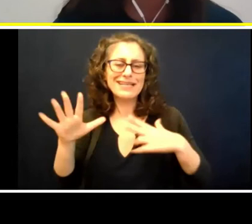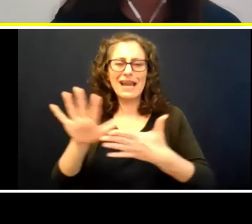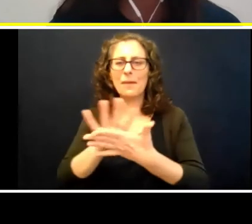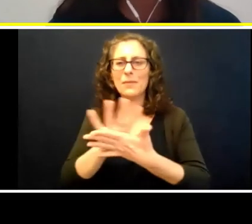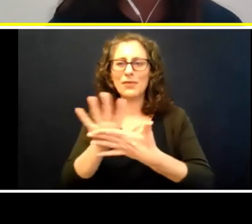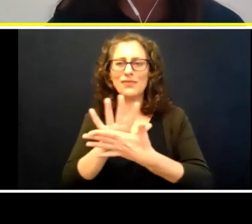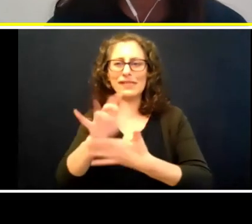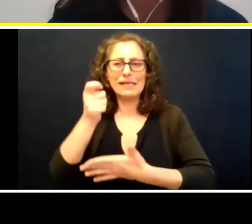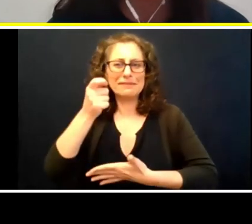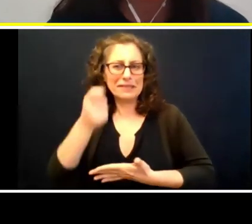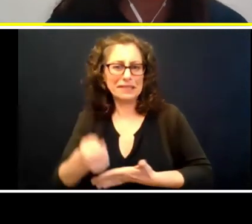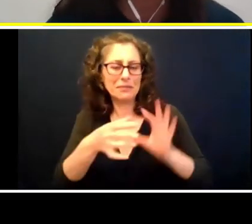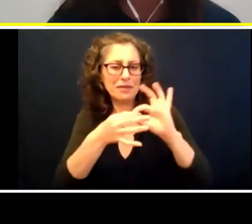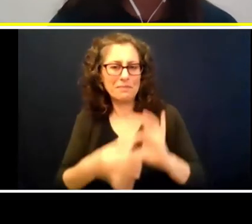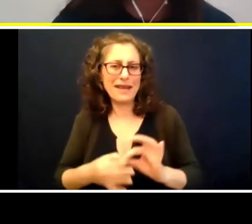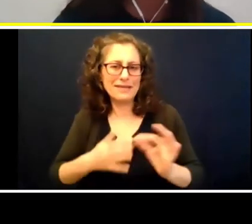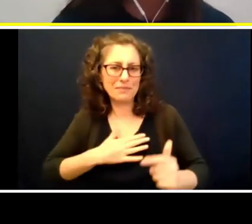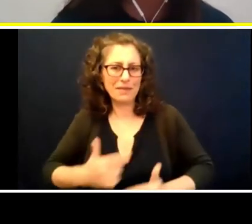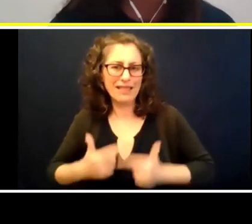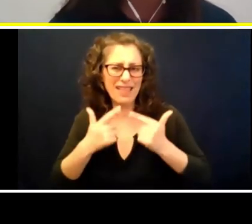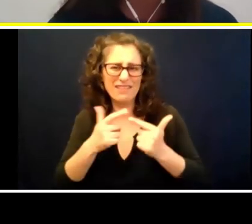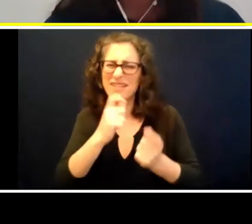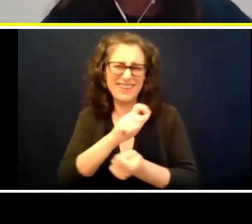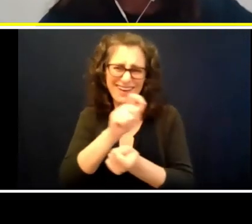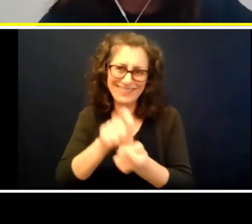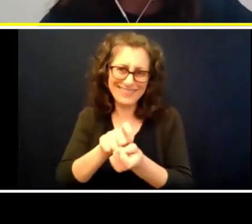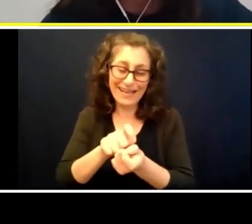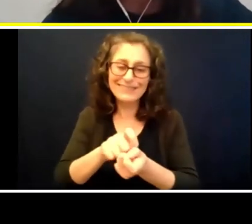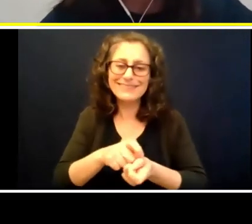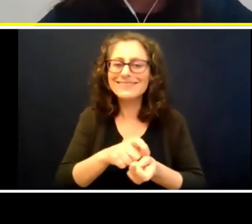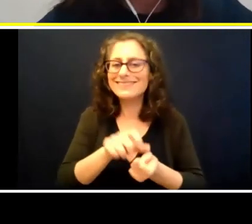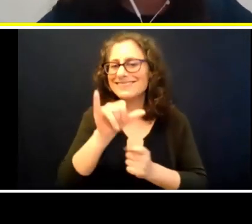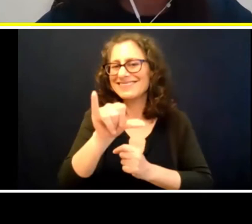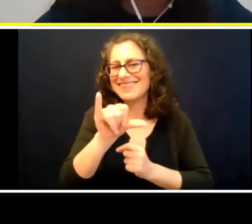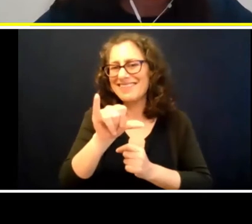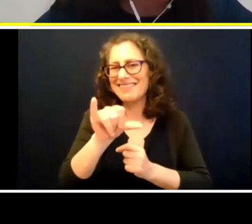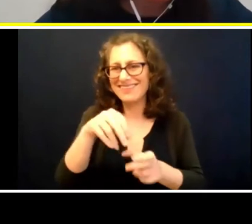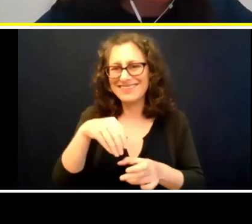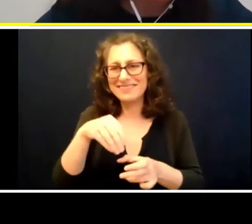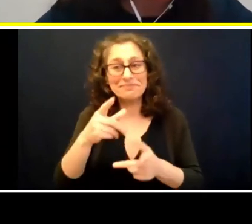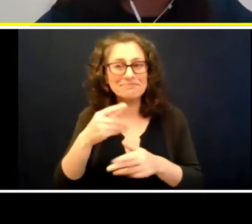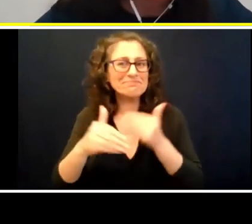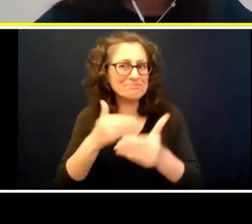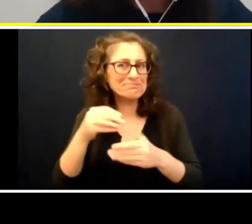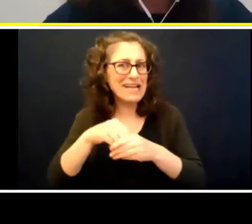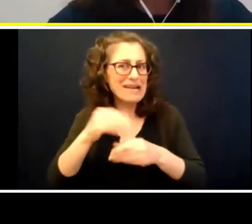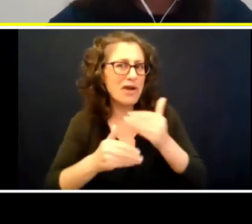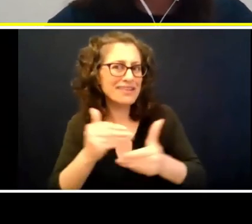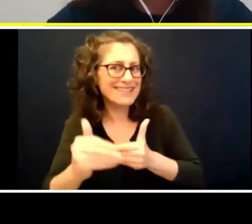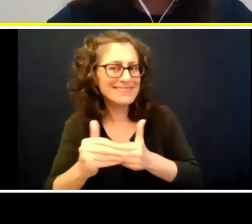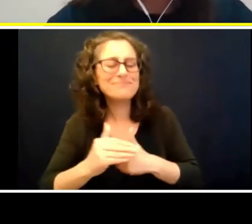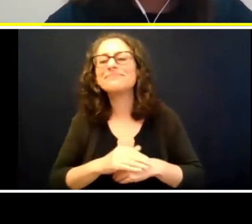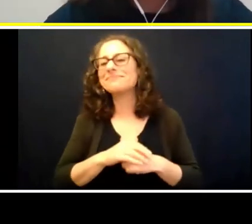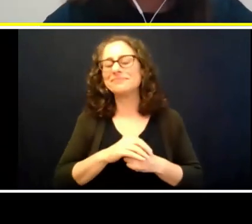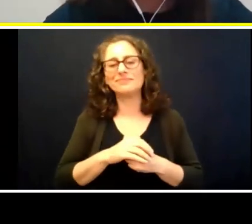bit based on my life, but not quite. So that's in the works. But yeah,